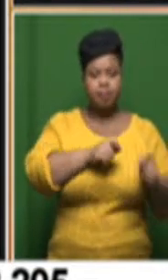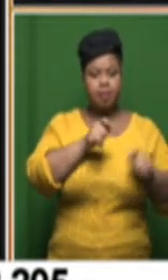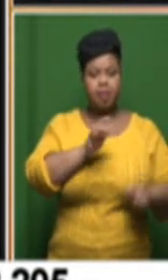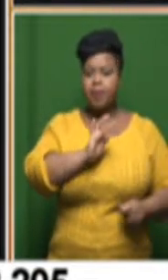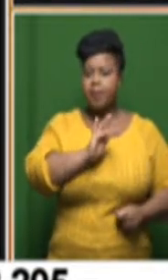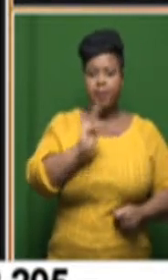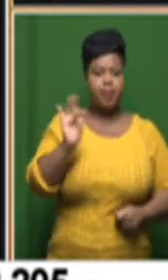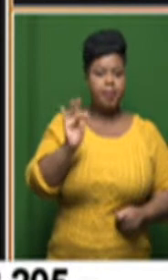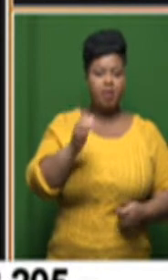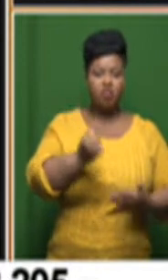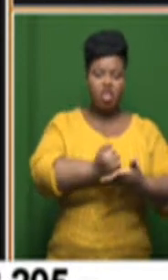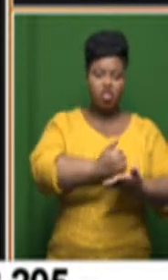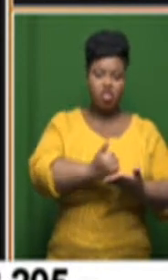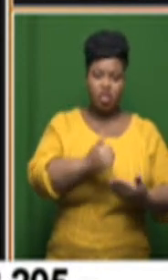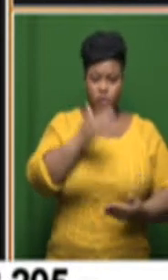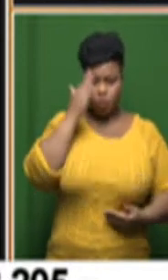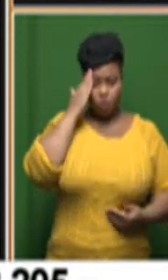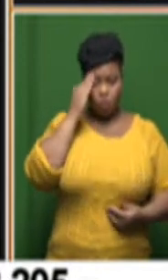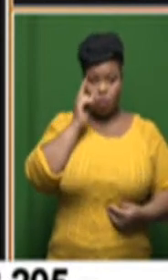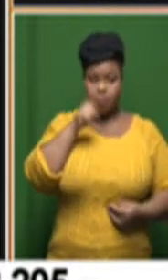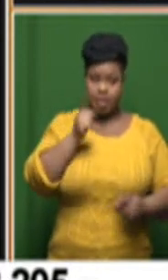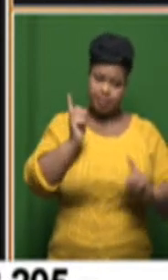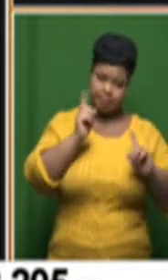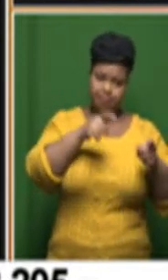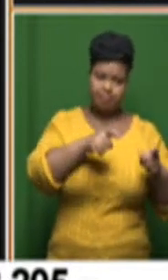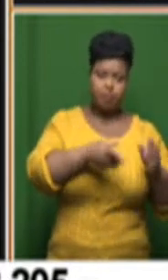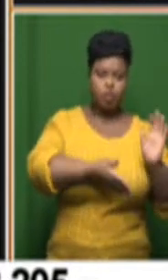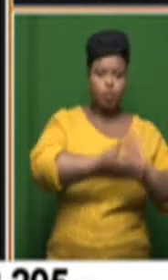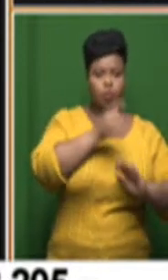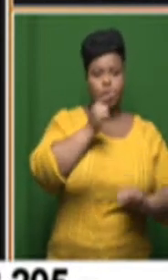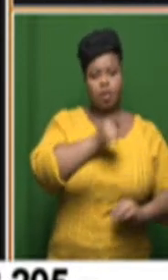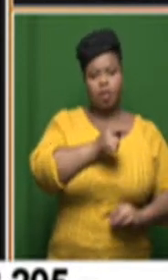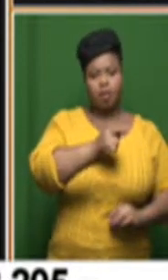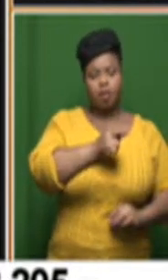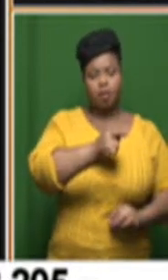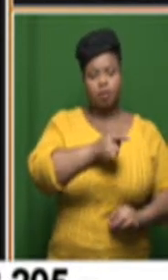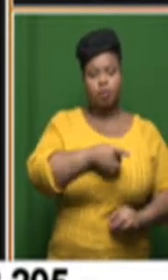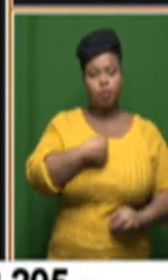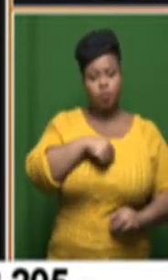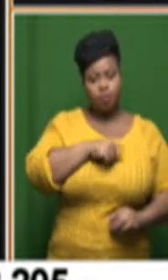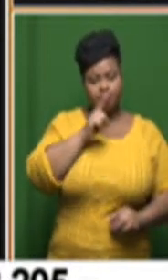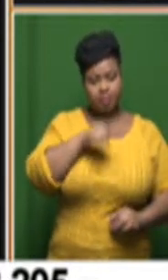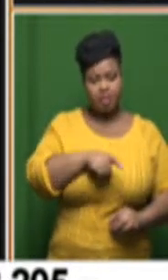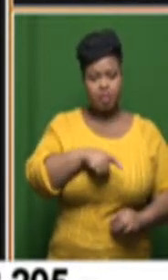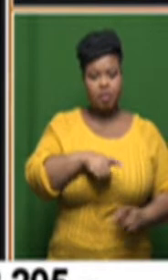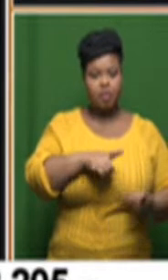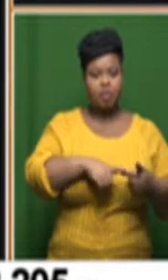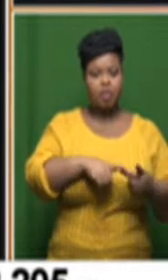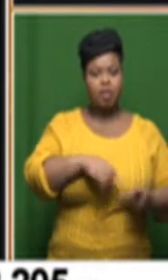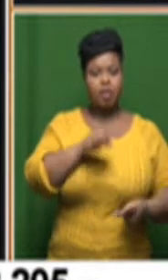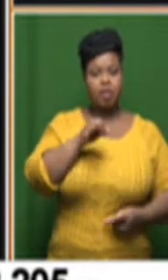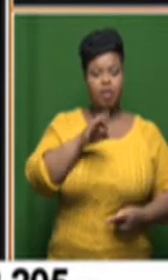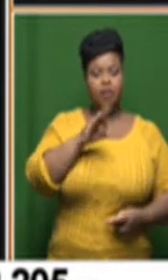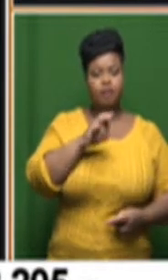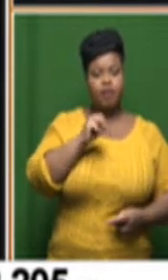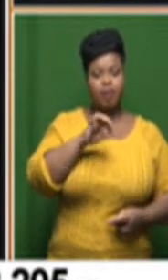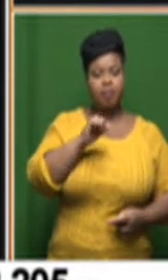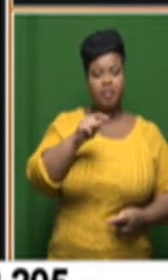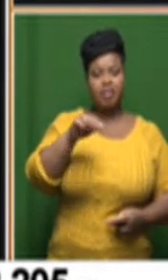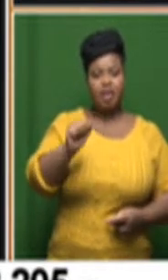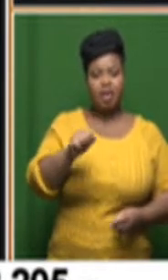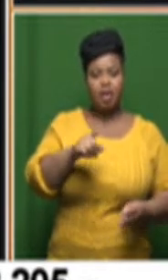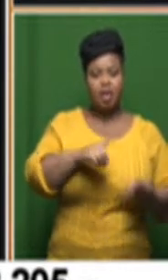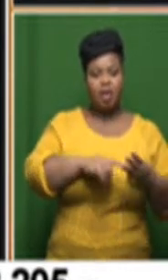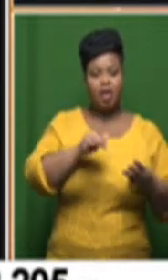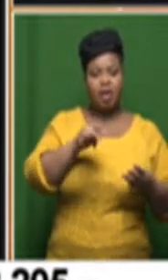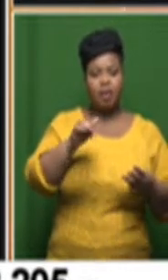were registered, so we know we need to go in there. We need to go into Infanta,